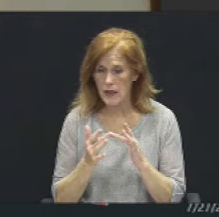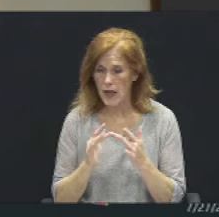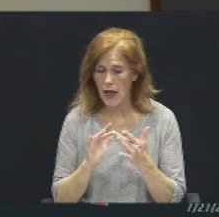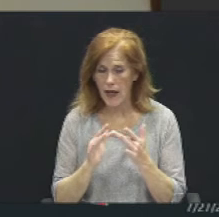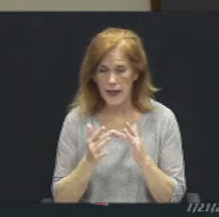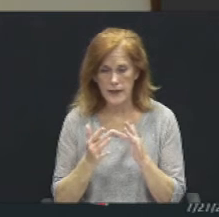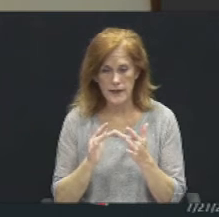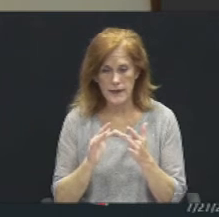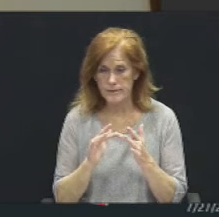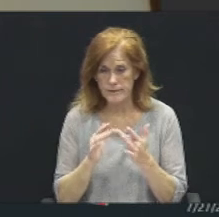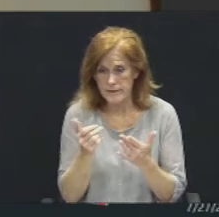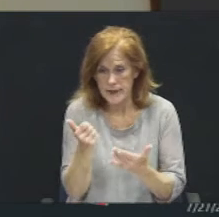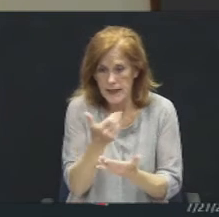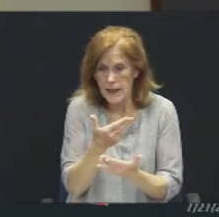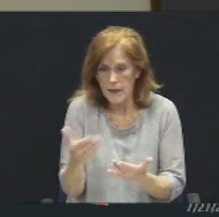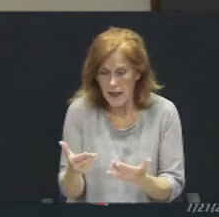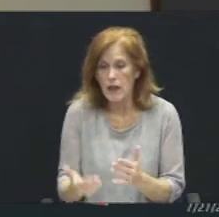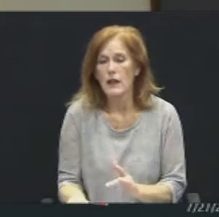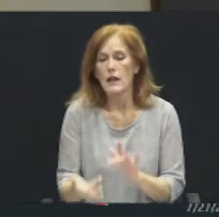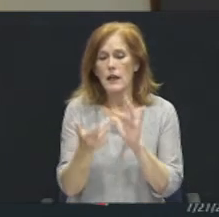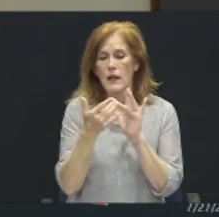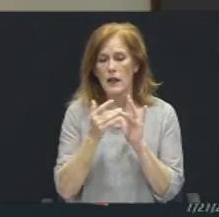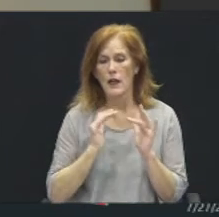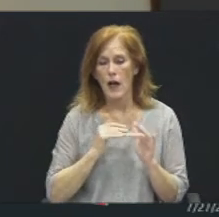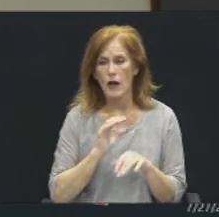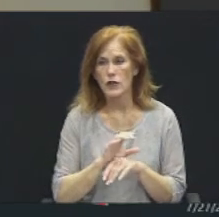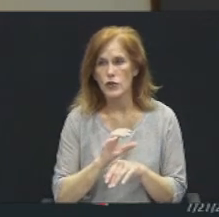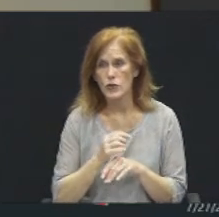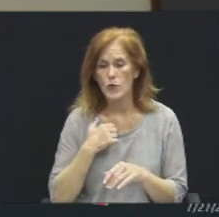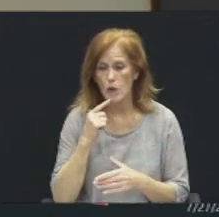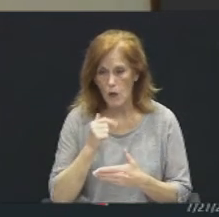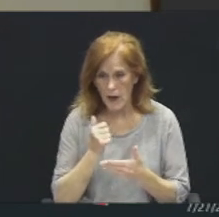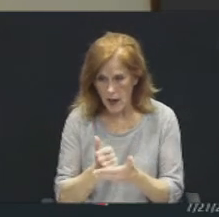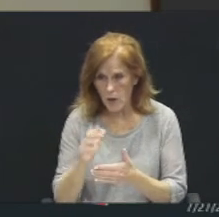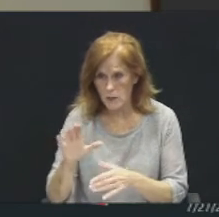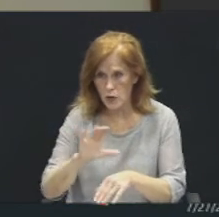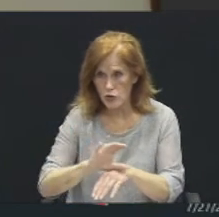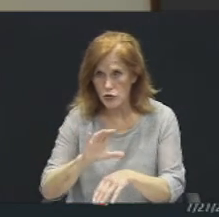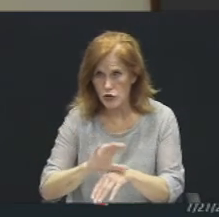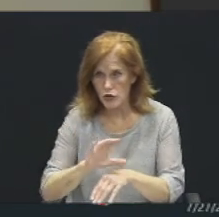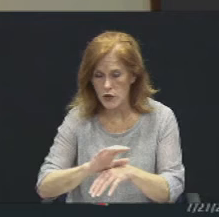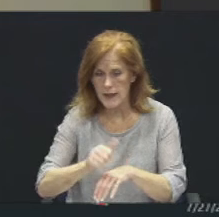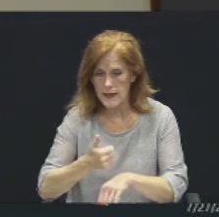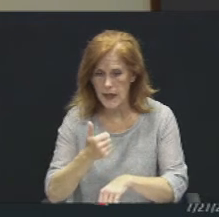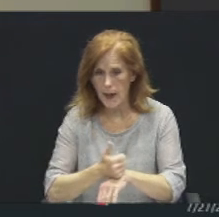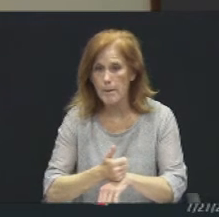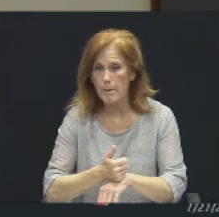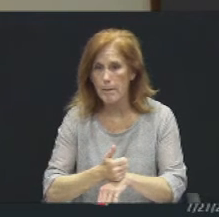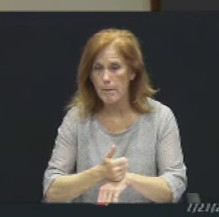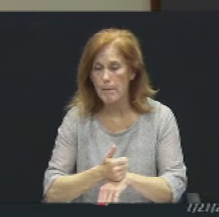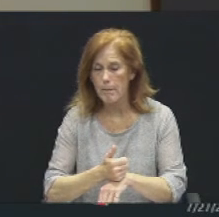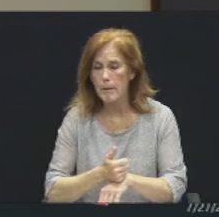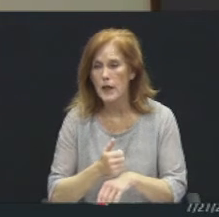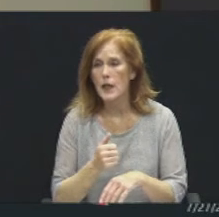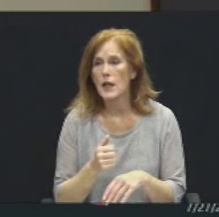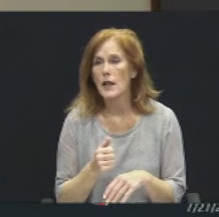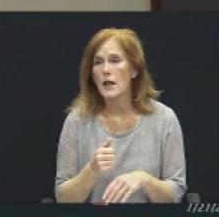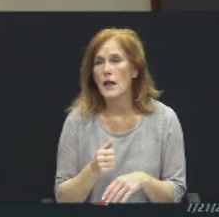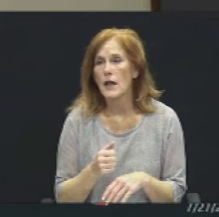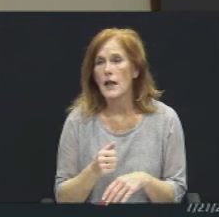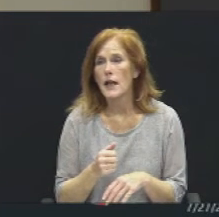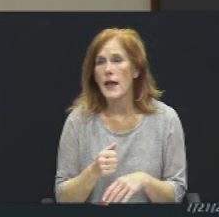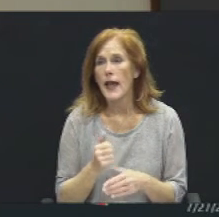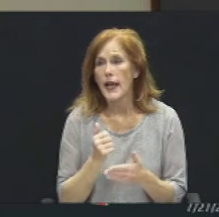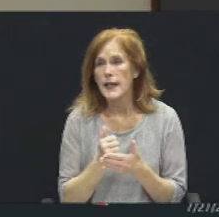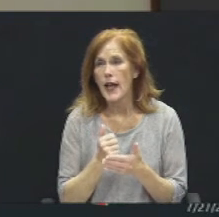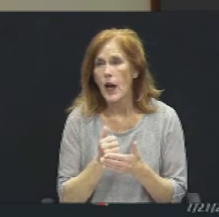knowledge or anything, reach out to our church. We'll help your church establish that and kind of get up on